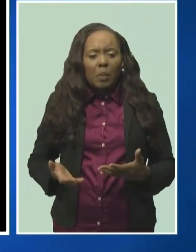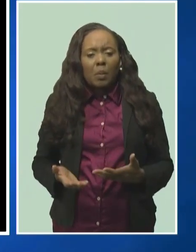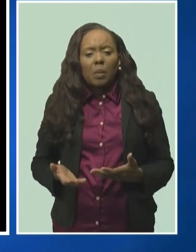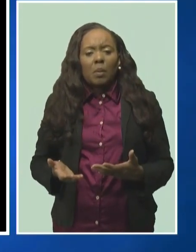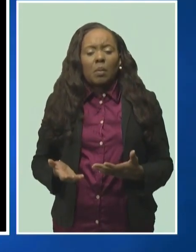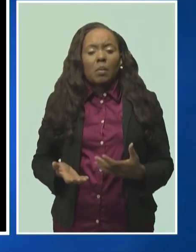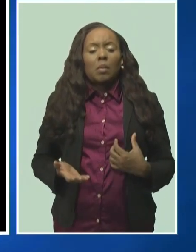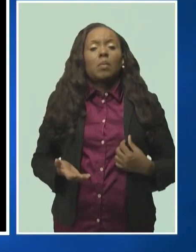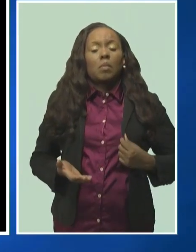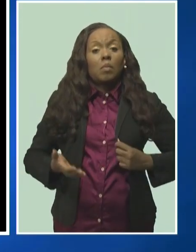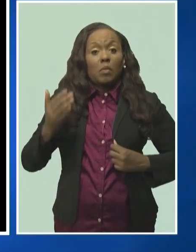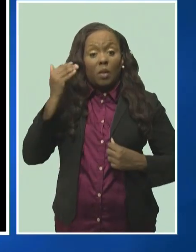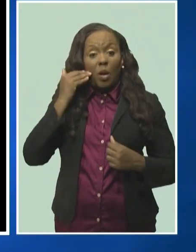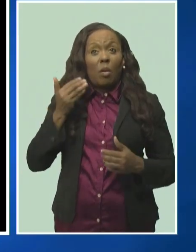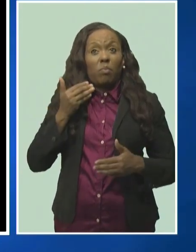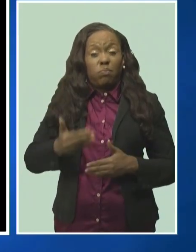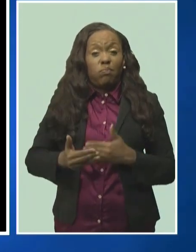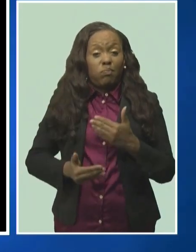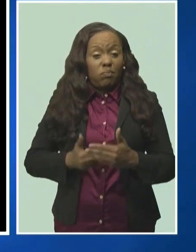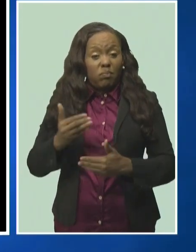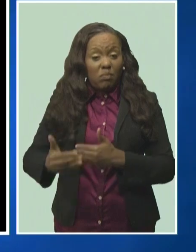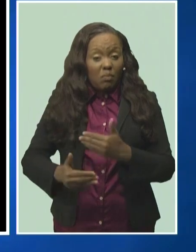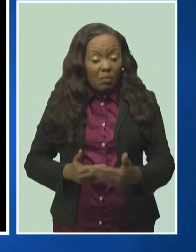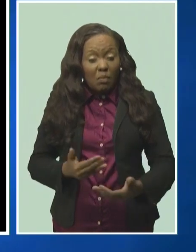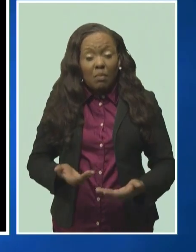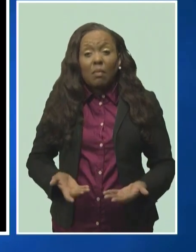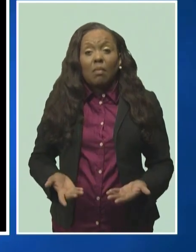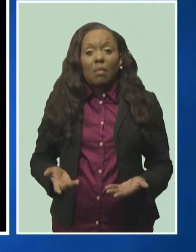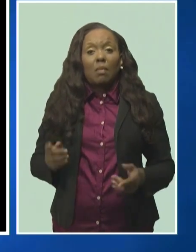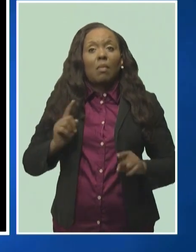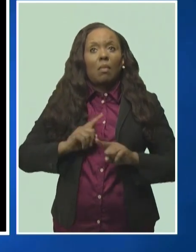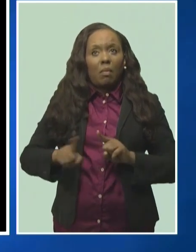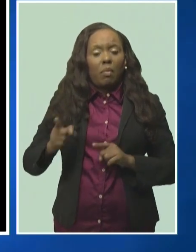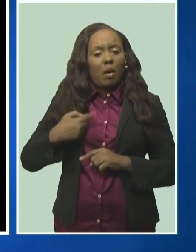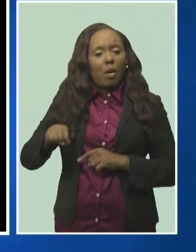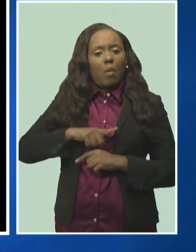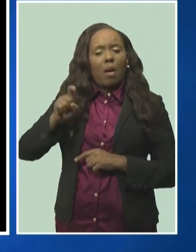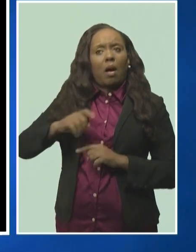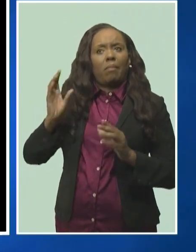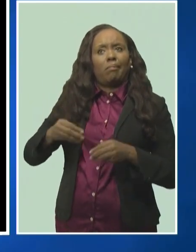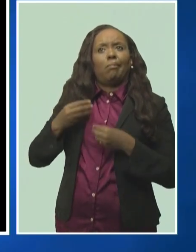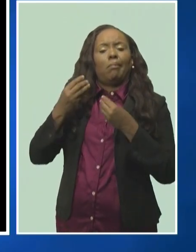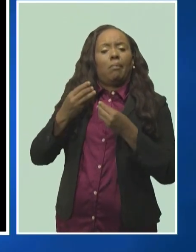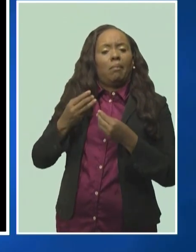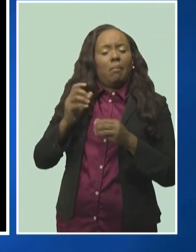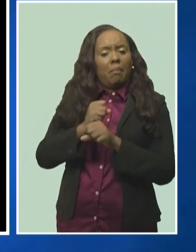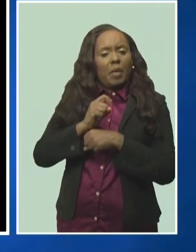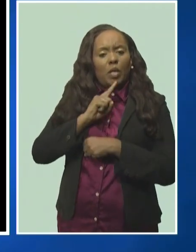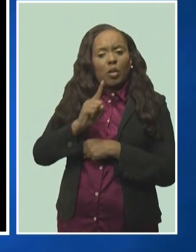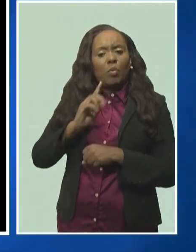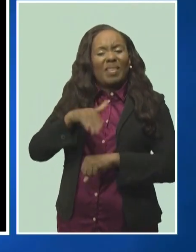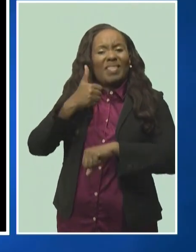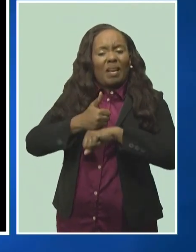right now is what you asked for, something for provisional measures, because the matter is urgent. The referendum is in 3